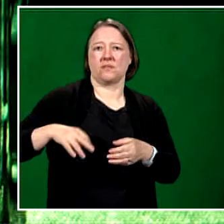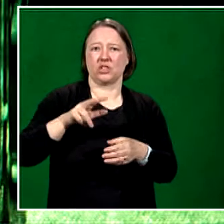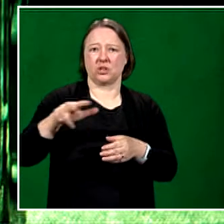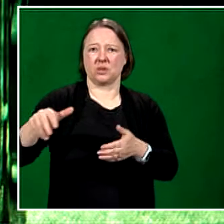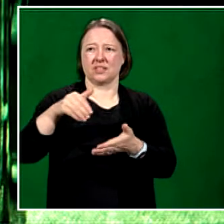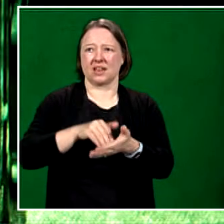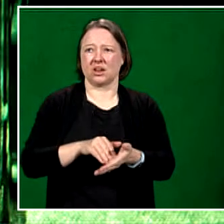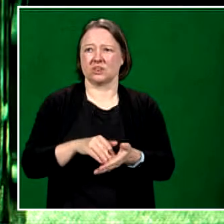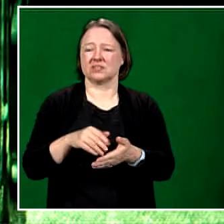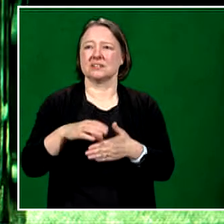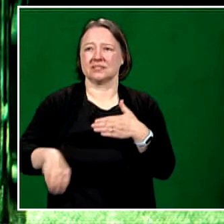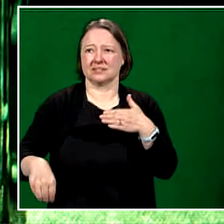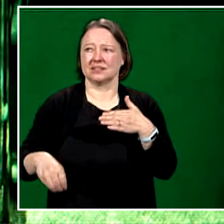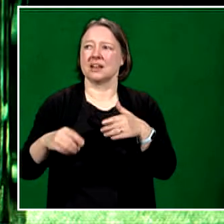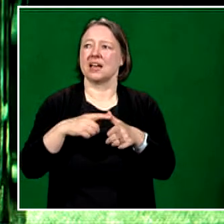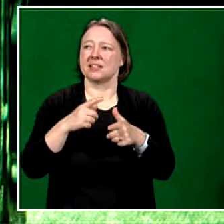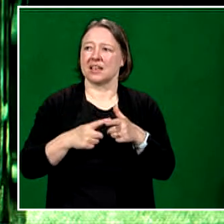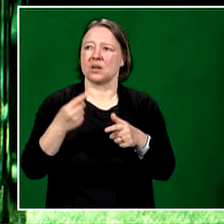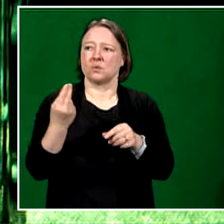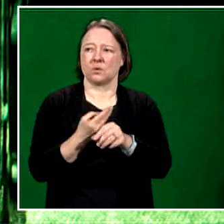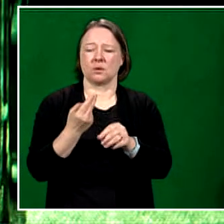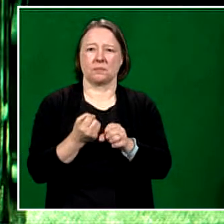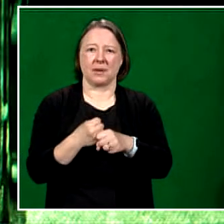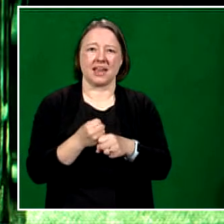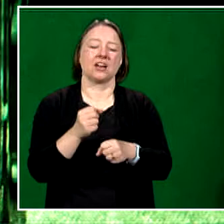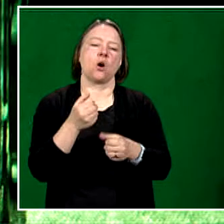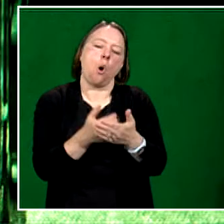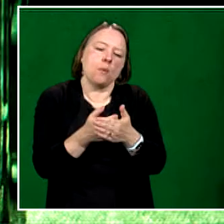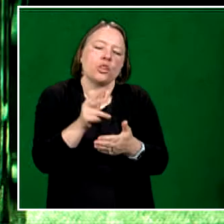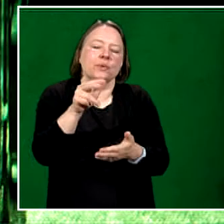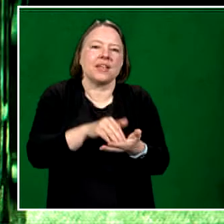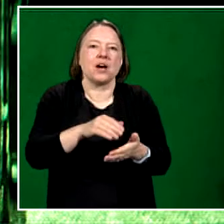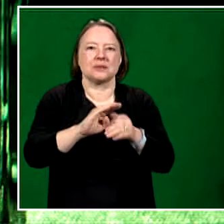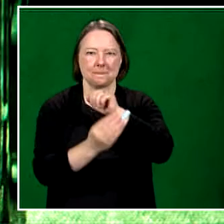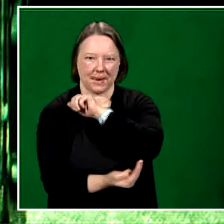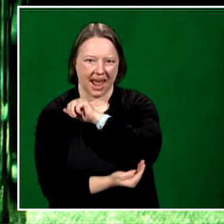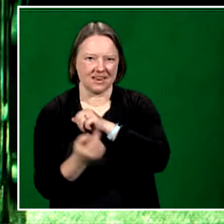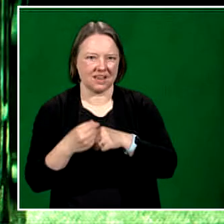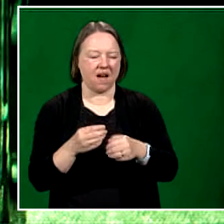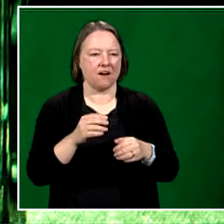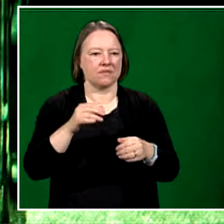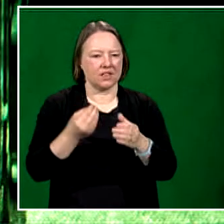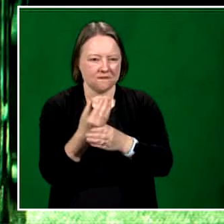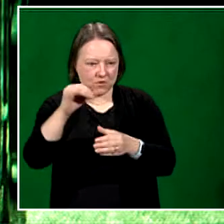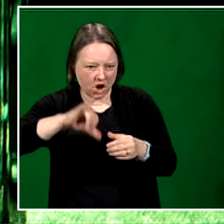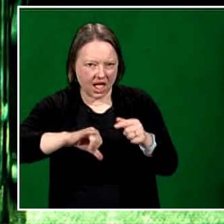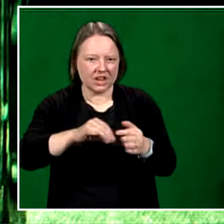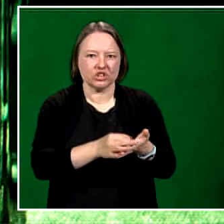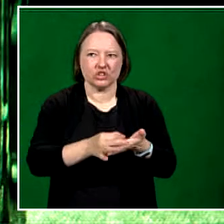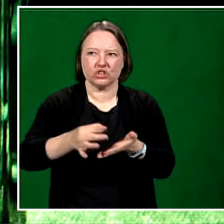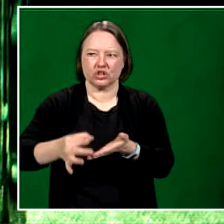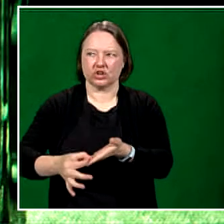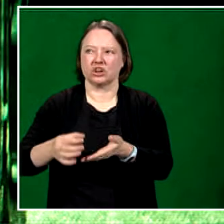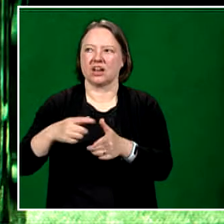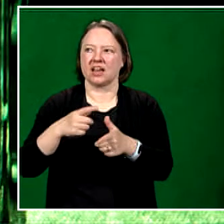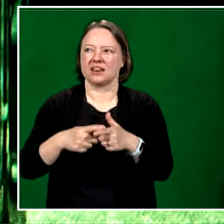approximately 3,000 bags, meaning 60 bags and 60 tons. And the